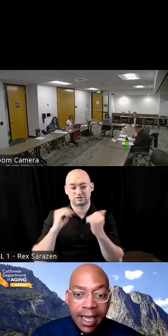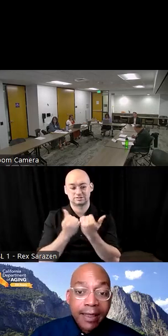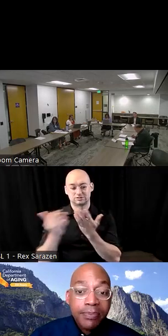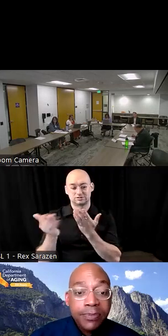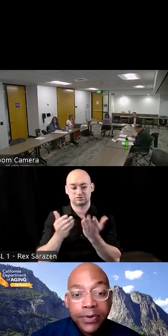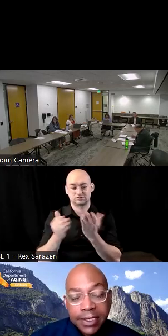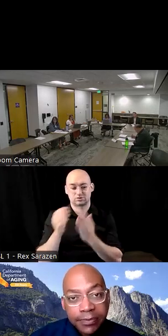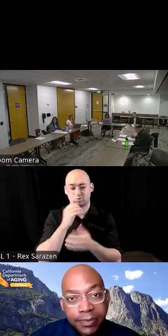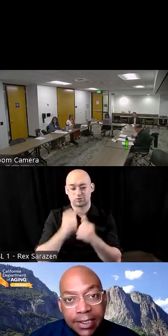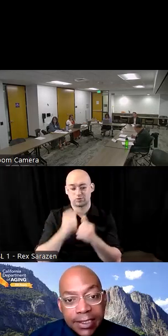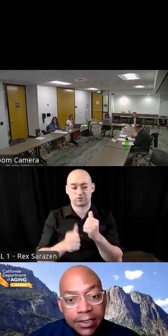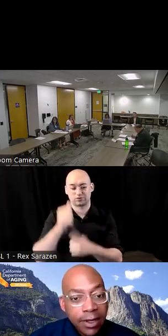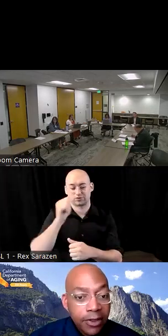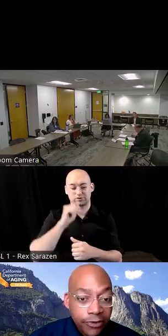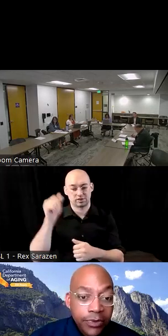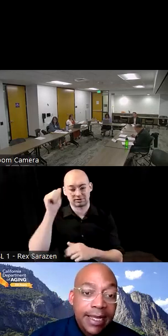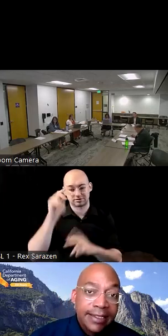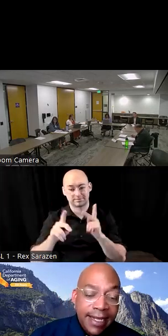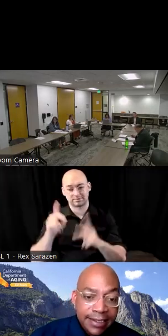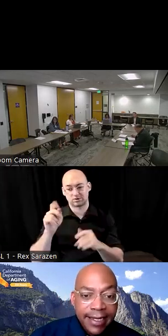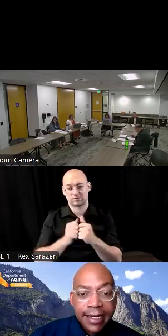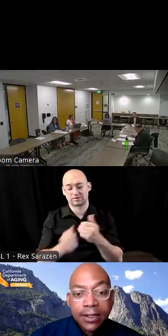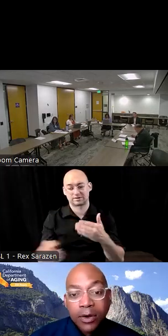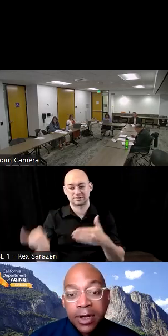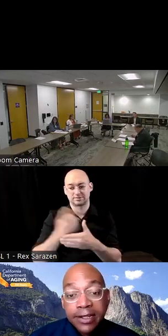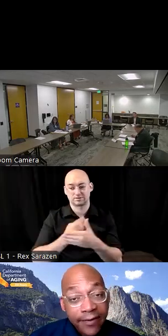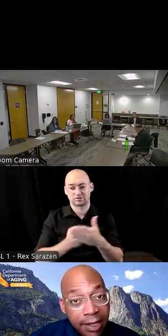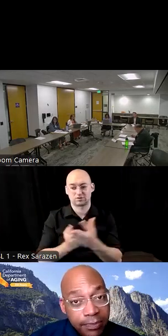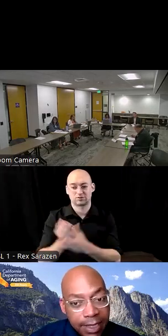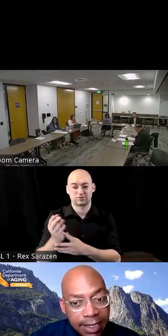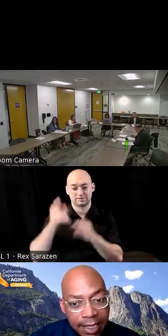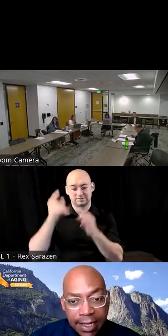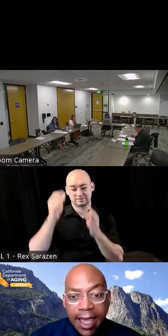adults and people with disabilities through a designated or